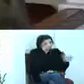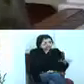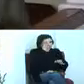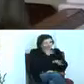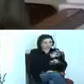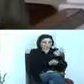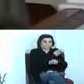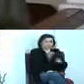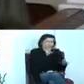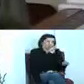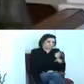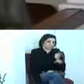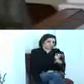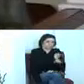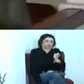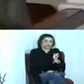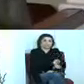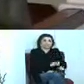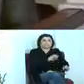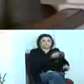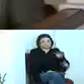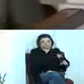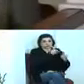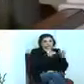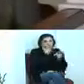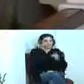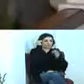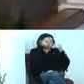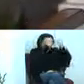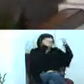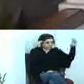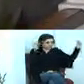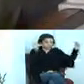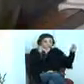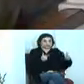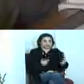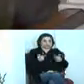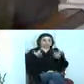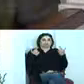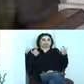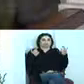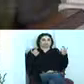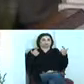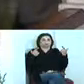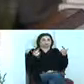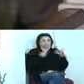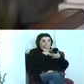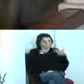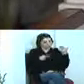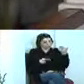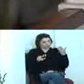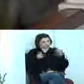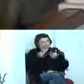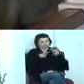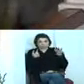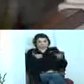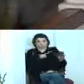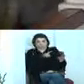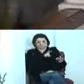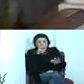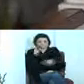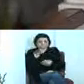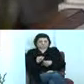work. Powerful next level living is a result of what we do, about what we